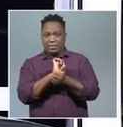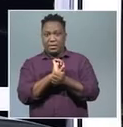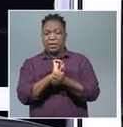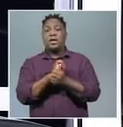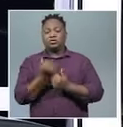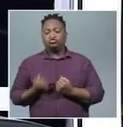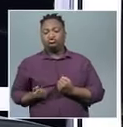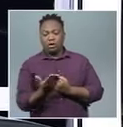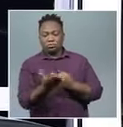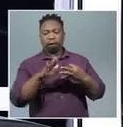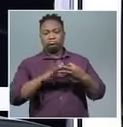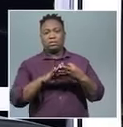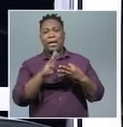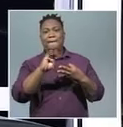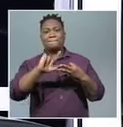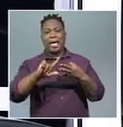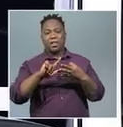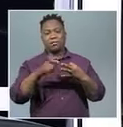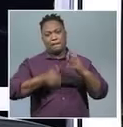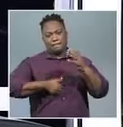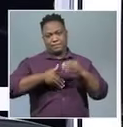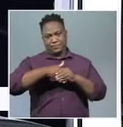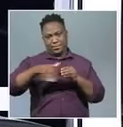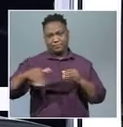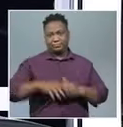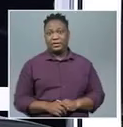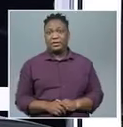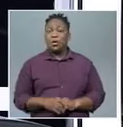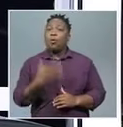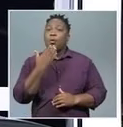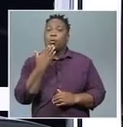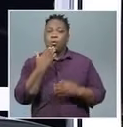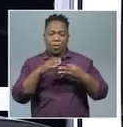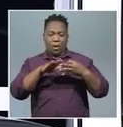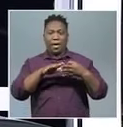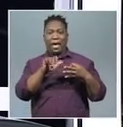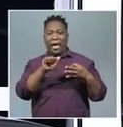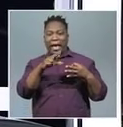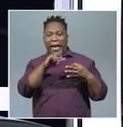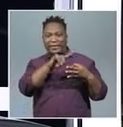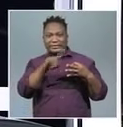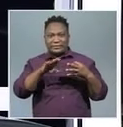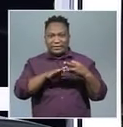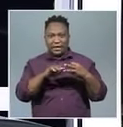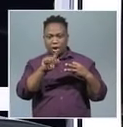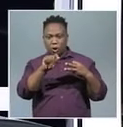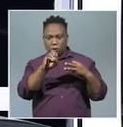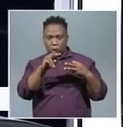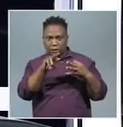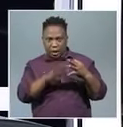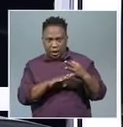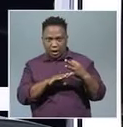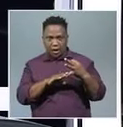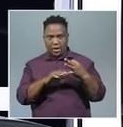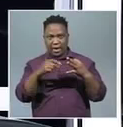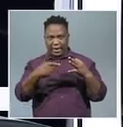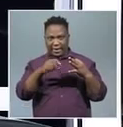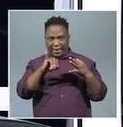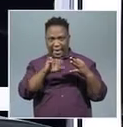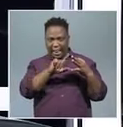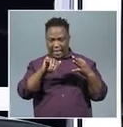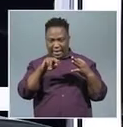on bail, and there are more to come. Among those arrested today, Angelo, Agrizzi, Andries van Tonder and Patrick Gillingham,